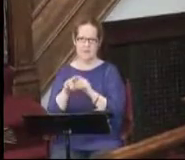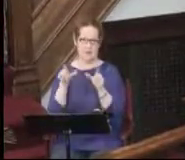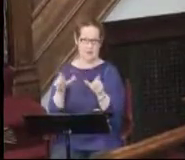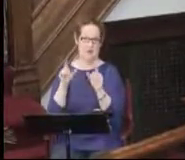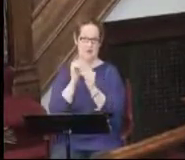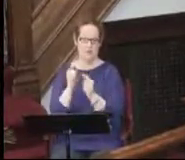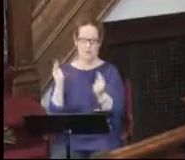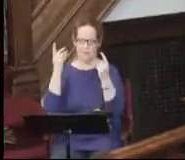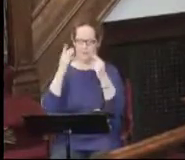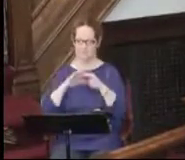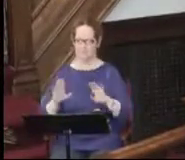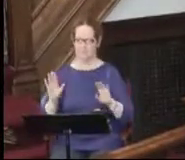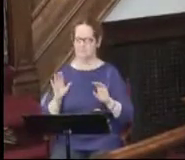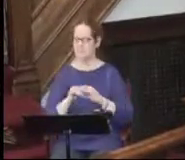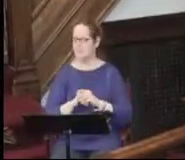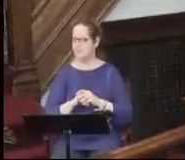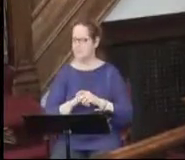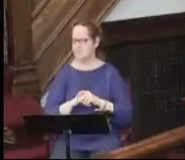is denied.